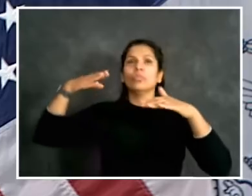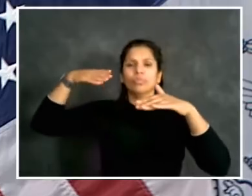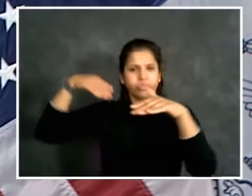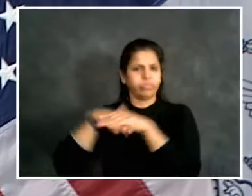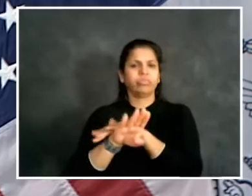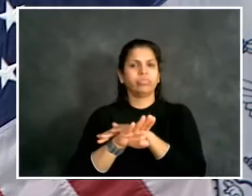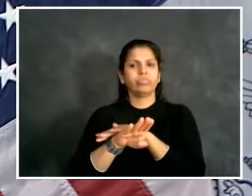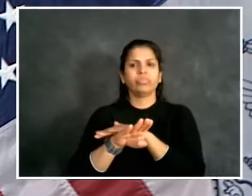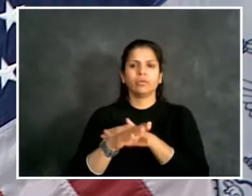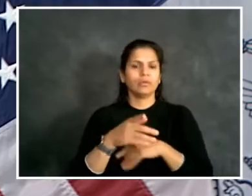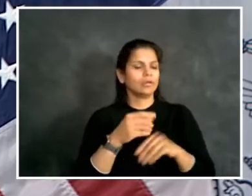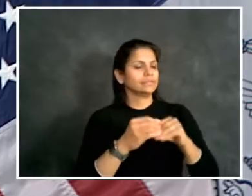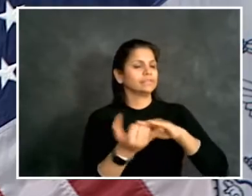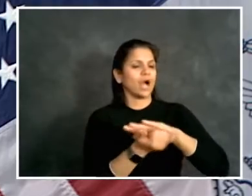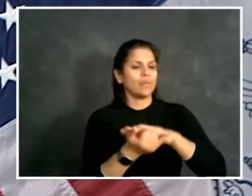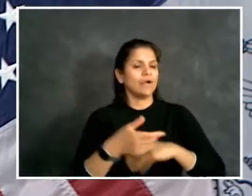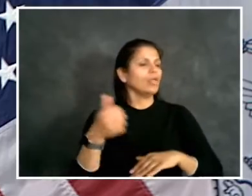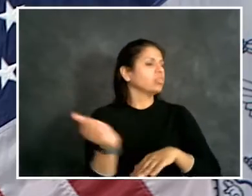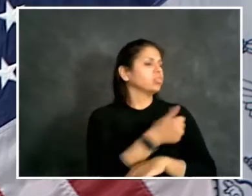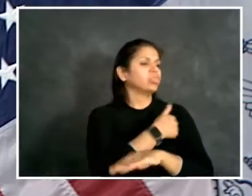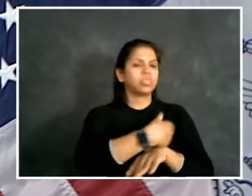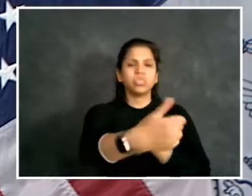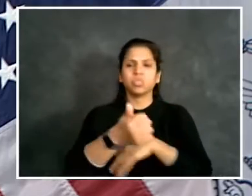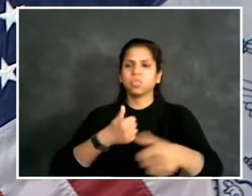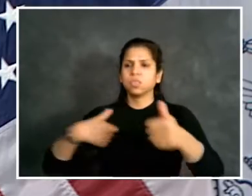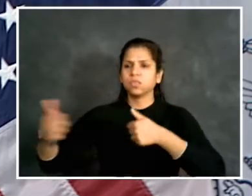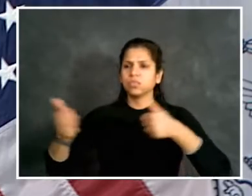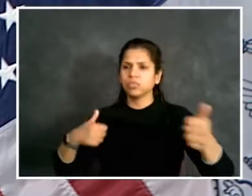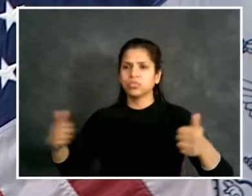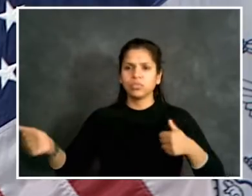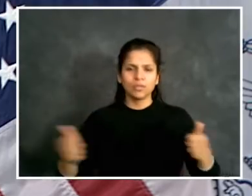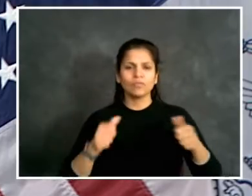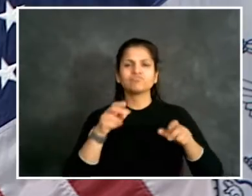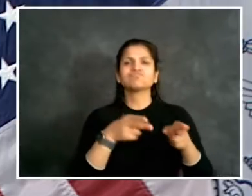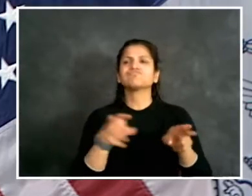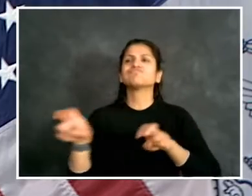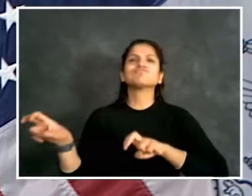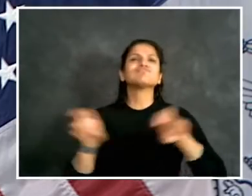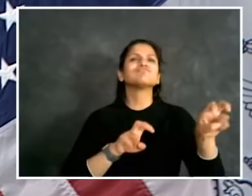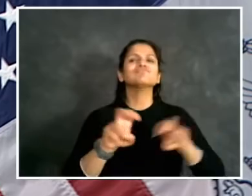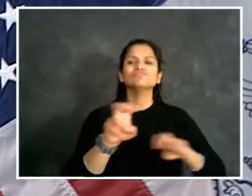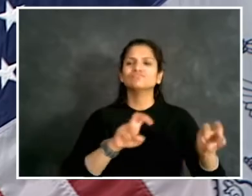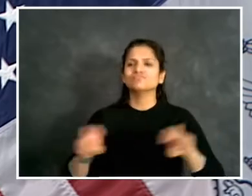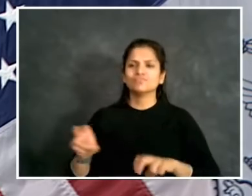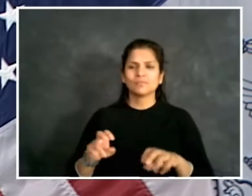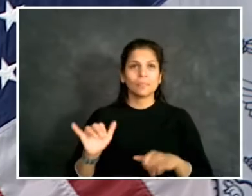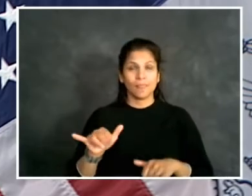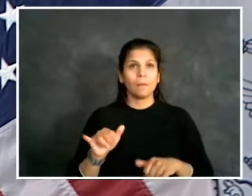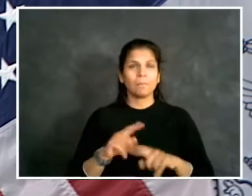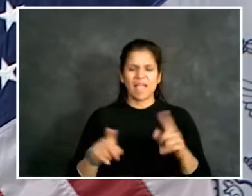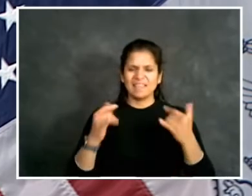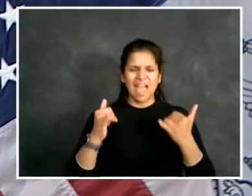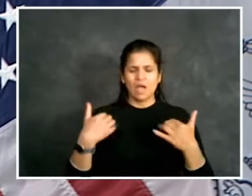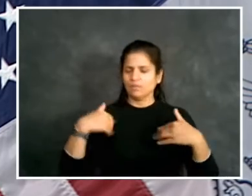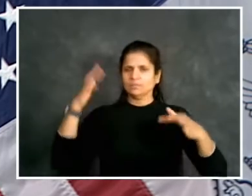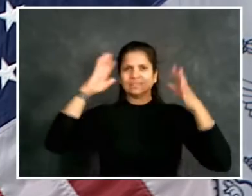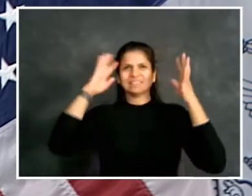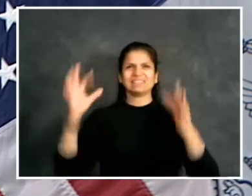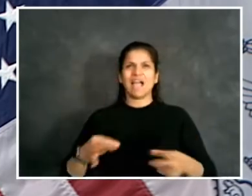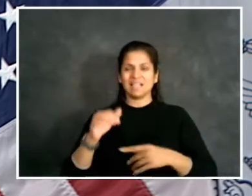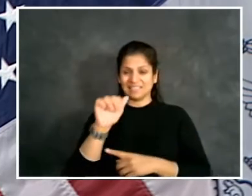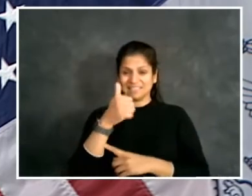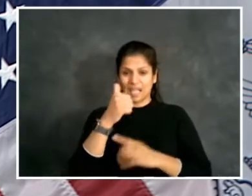key stations shut down in the overnight hours, have a shuttle bus instead. And that's exactly when we would